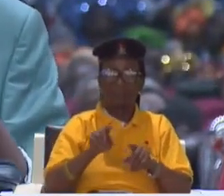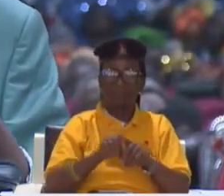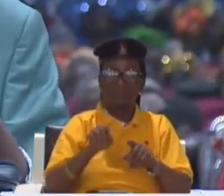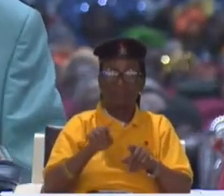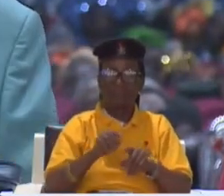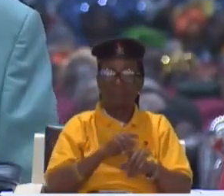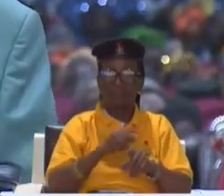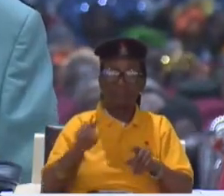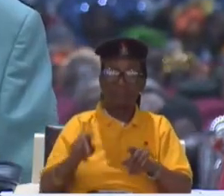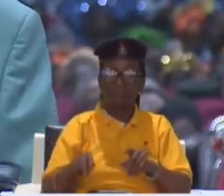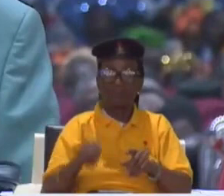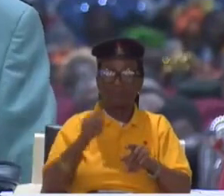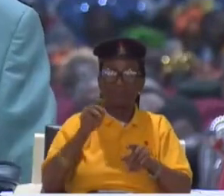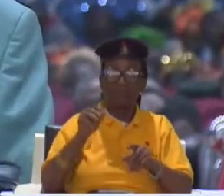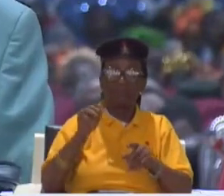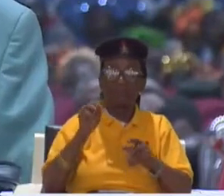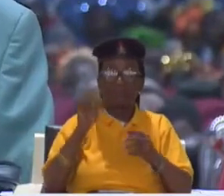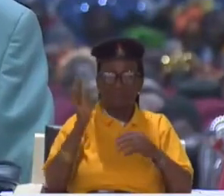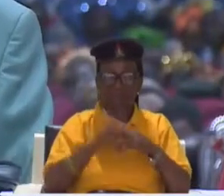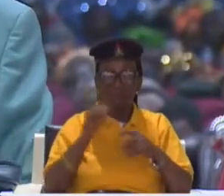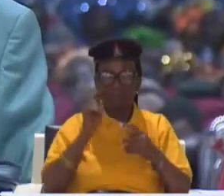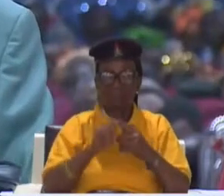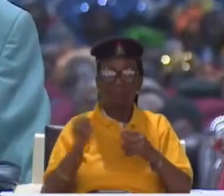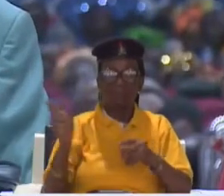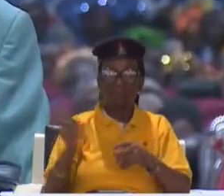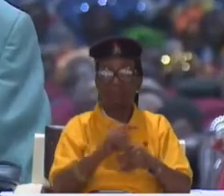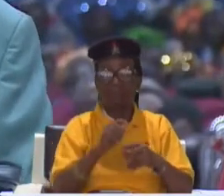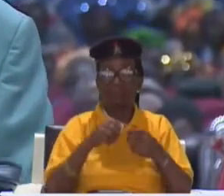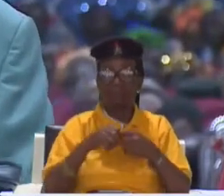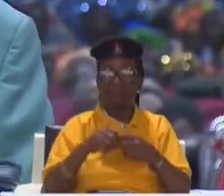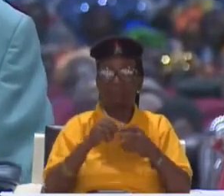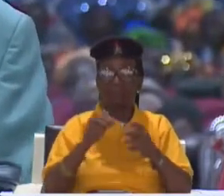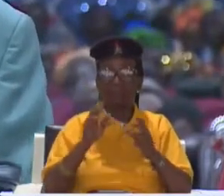big theological study of heaven.